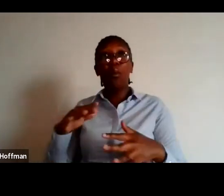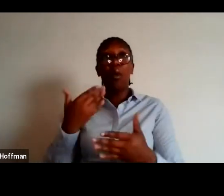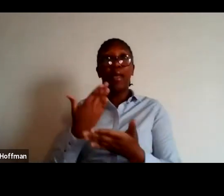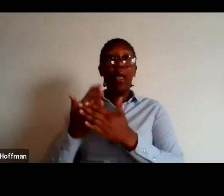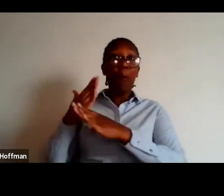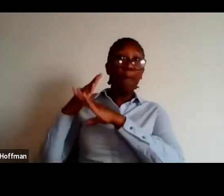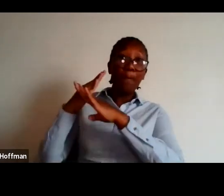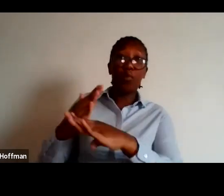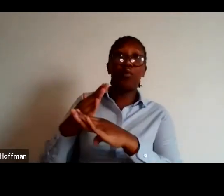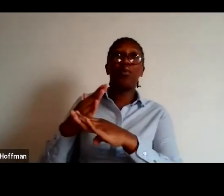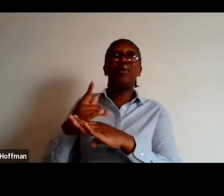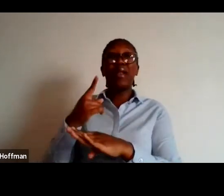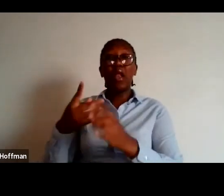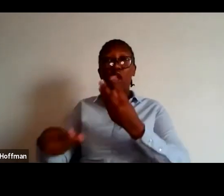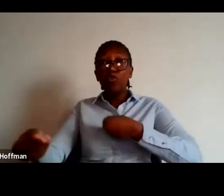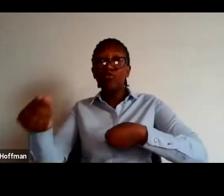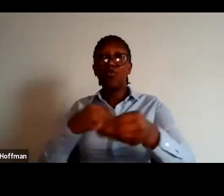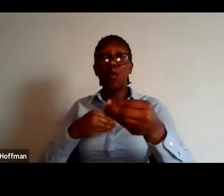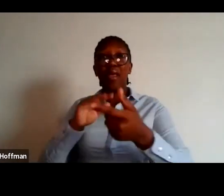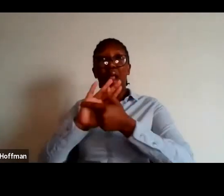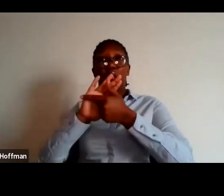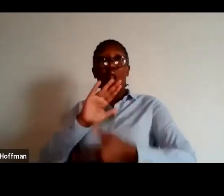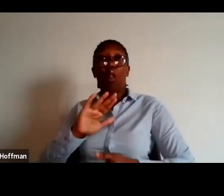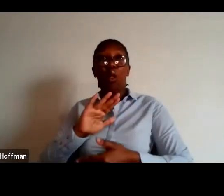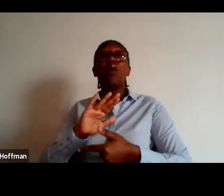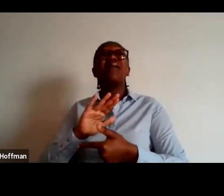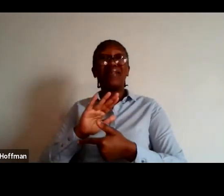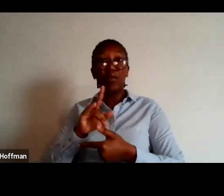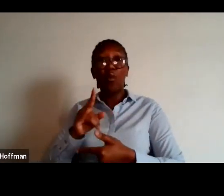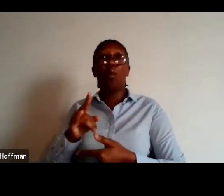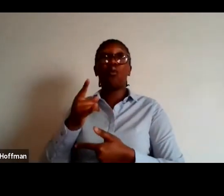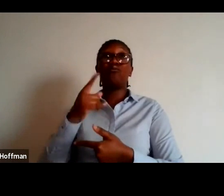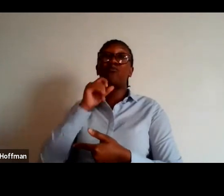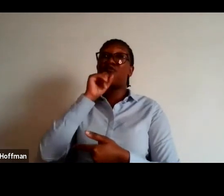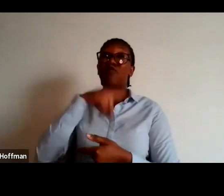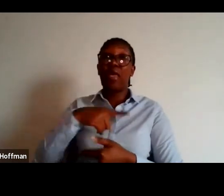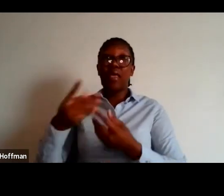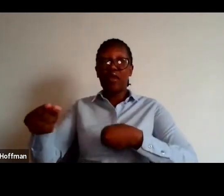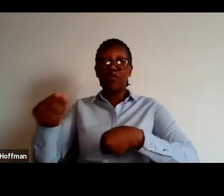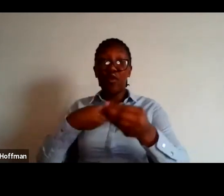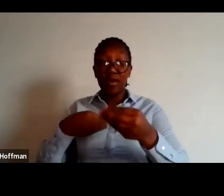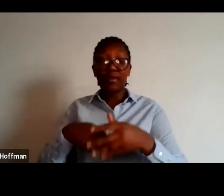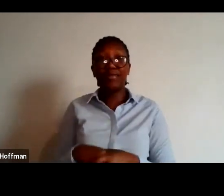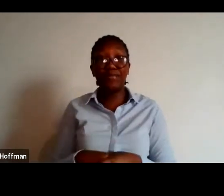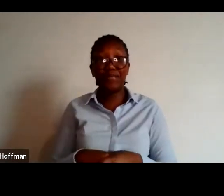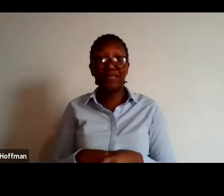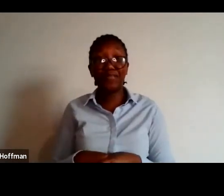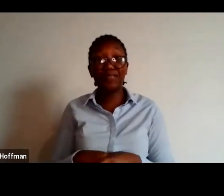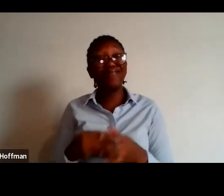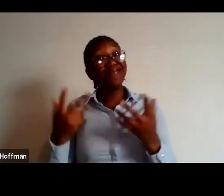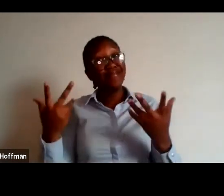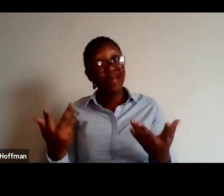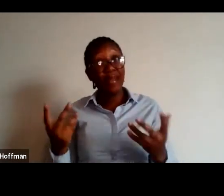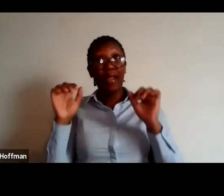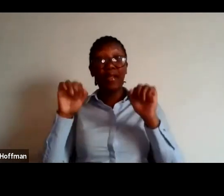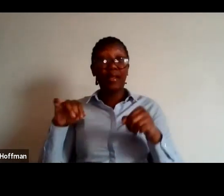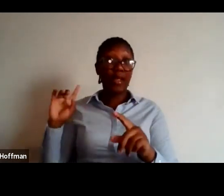of illicit trade in our economy and society as a whole. So far, in